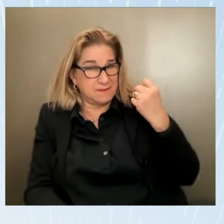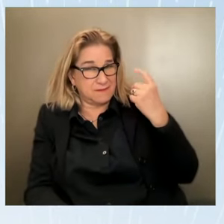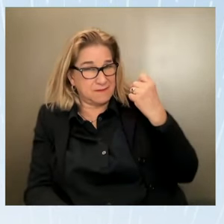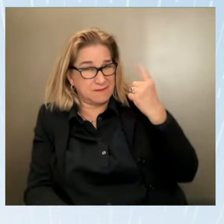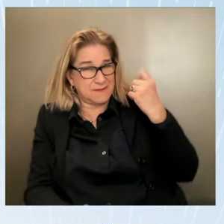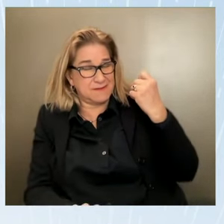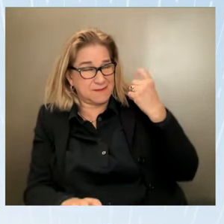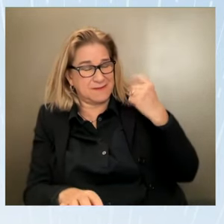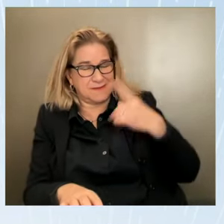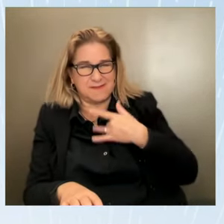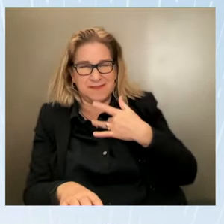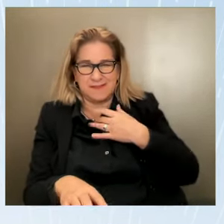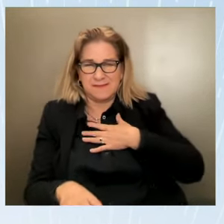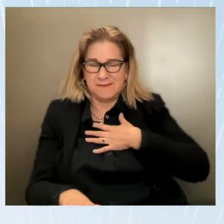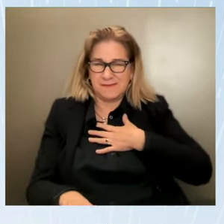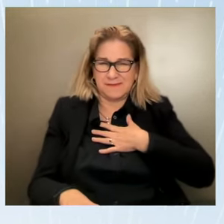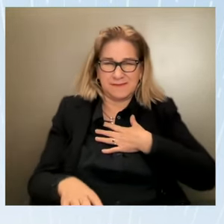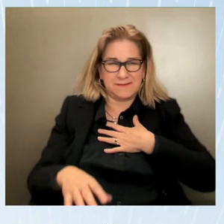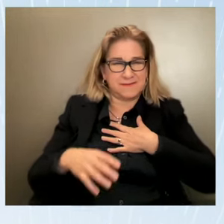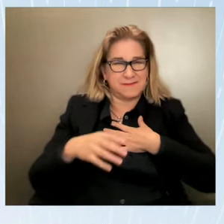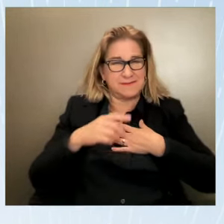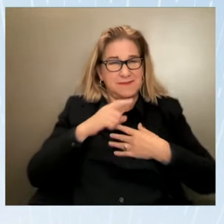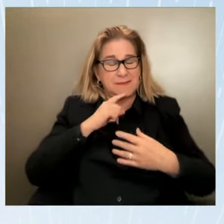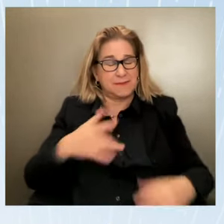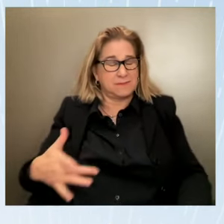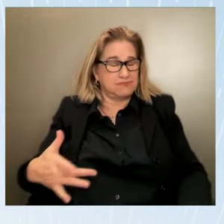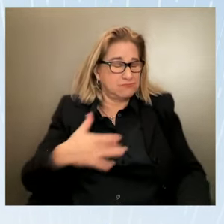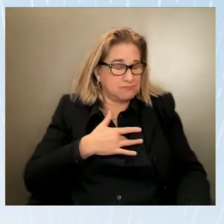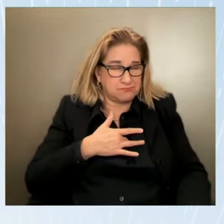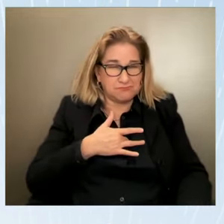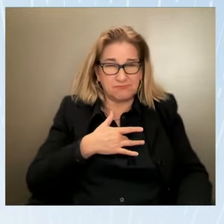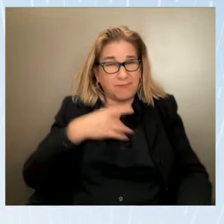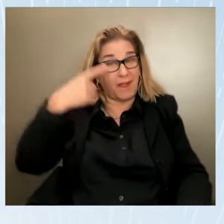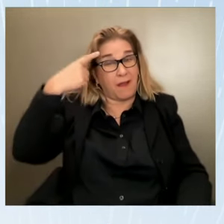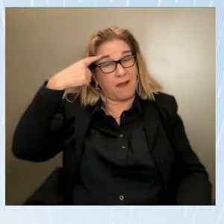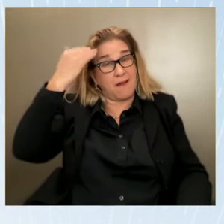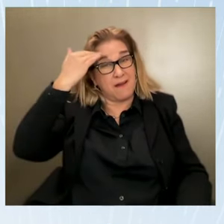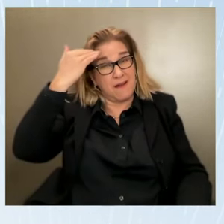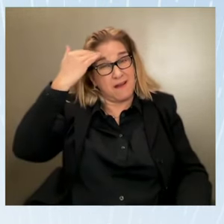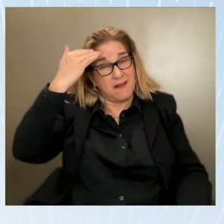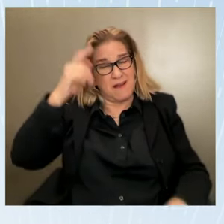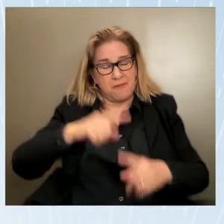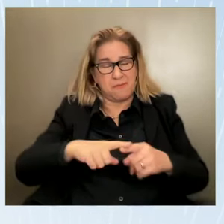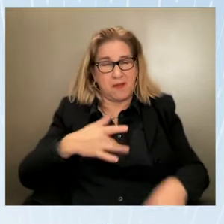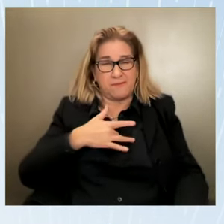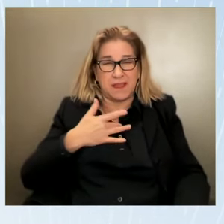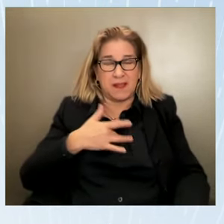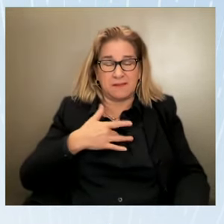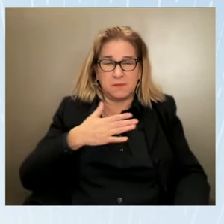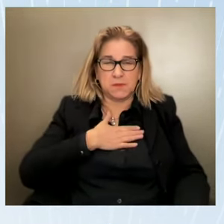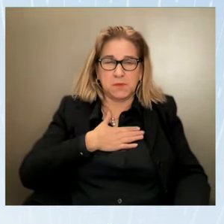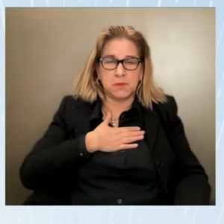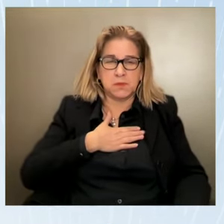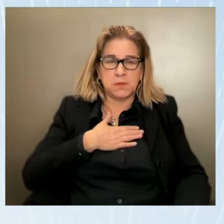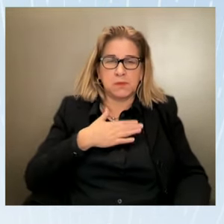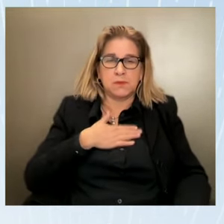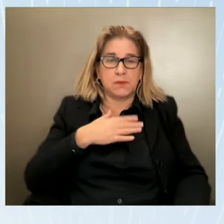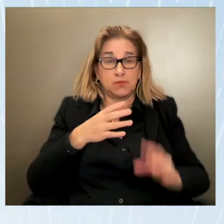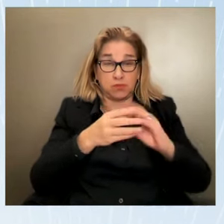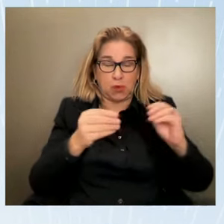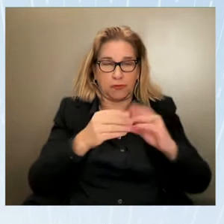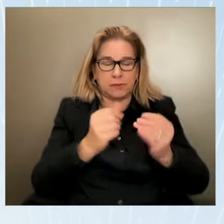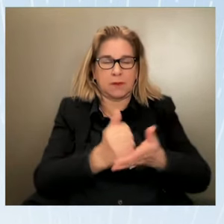can grasp here, and the stories are the things that really resonate and that are powerful, so it's a great, great